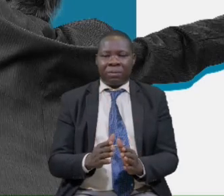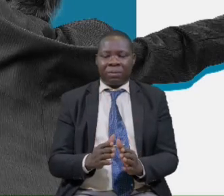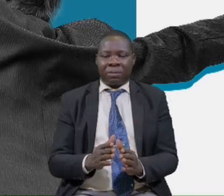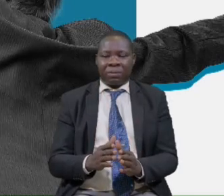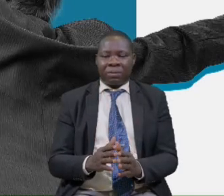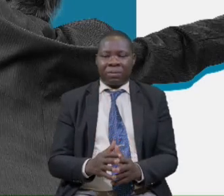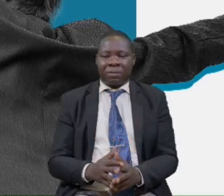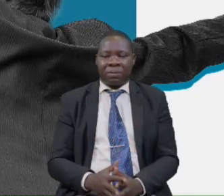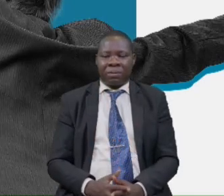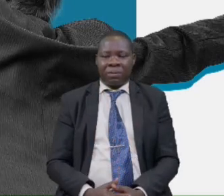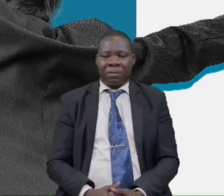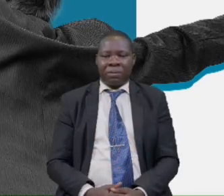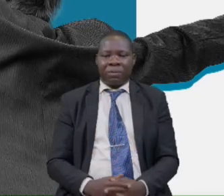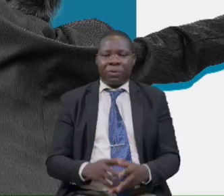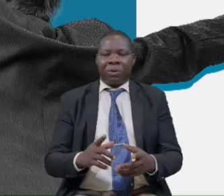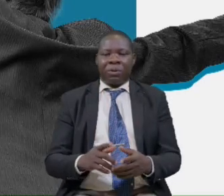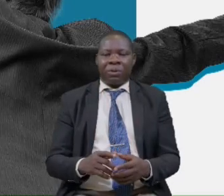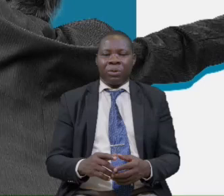To have the blessings of heaven,